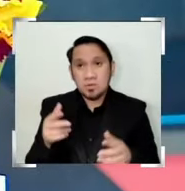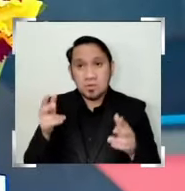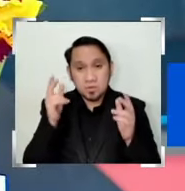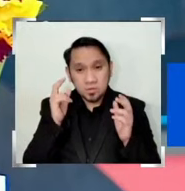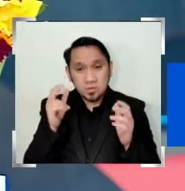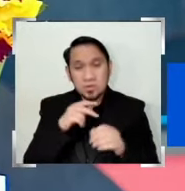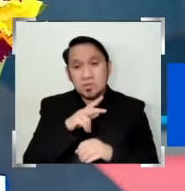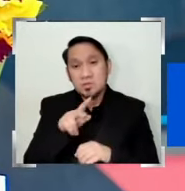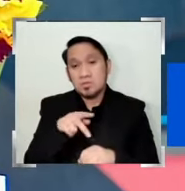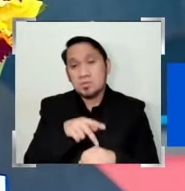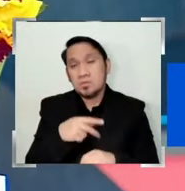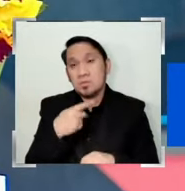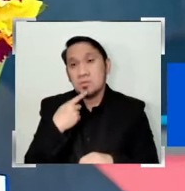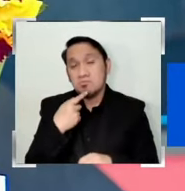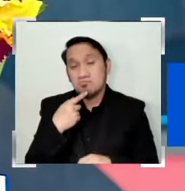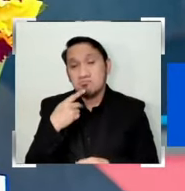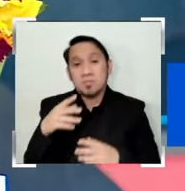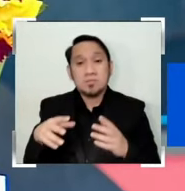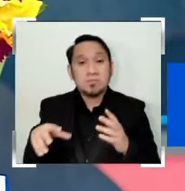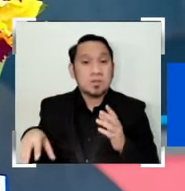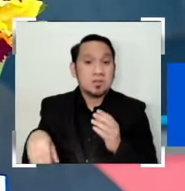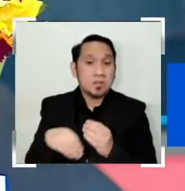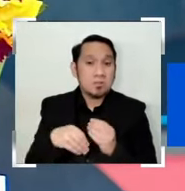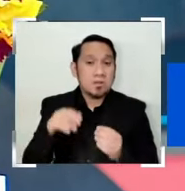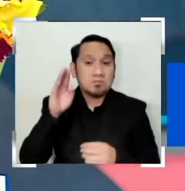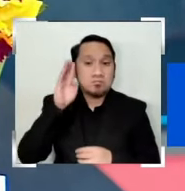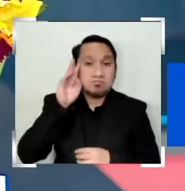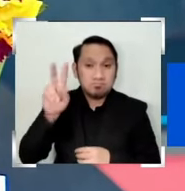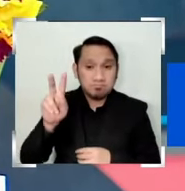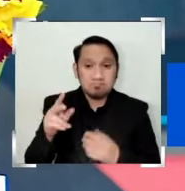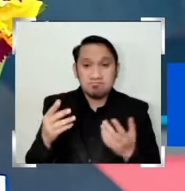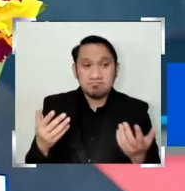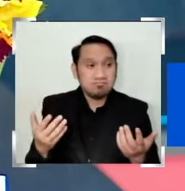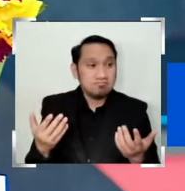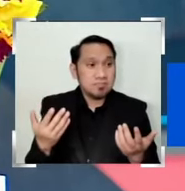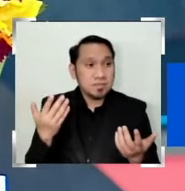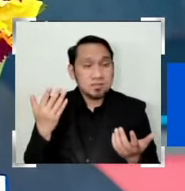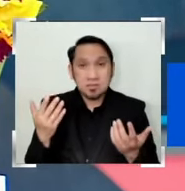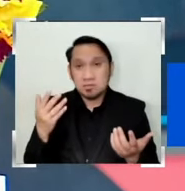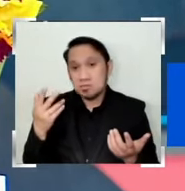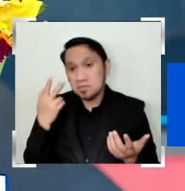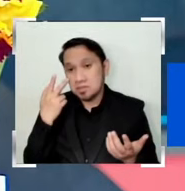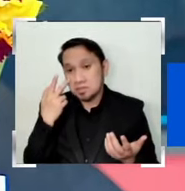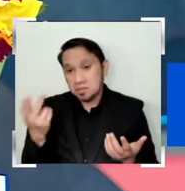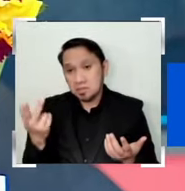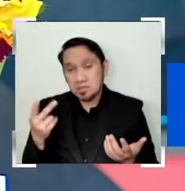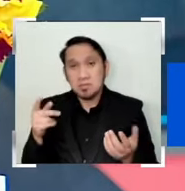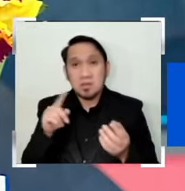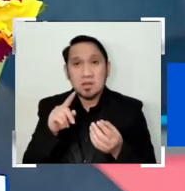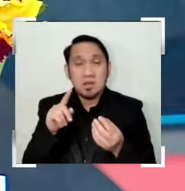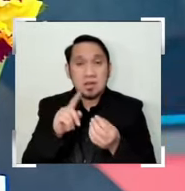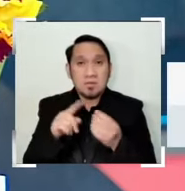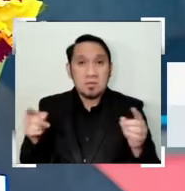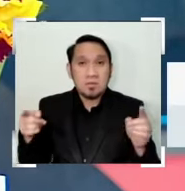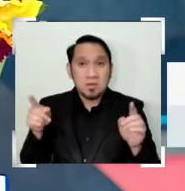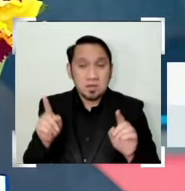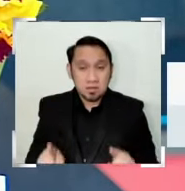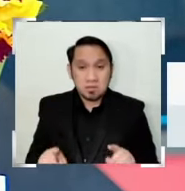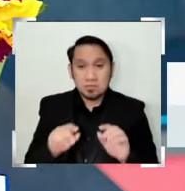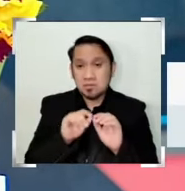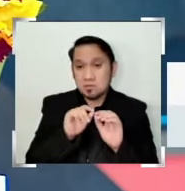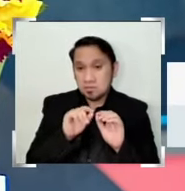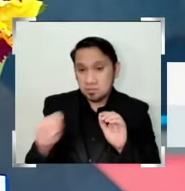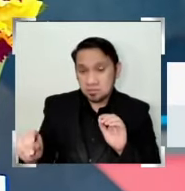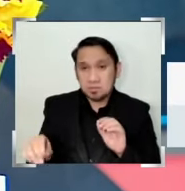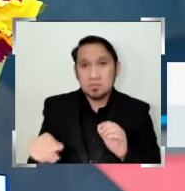say, including President Marcos, which is that they do not see that this incident with the laser it is one that